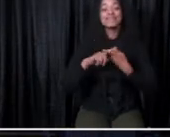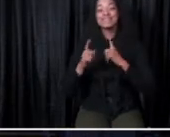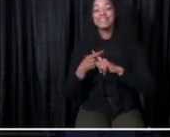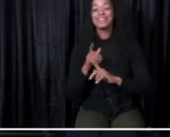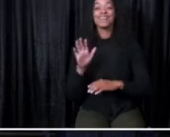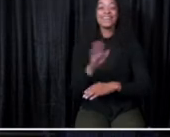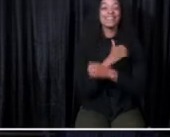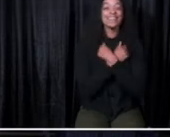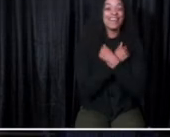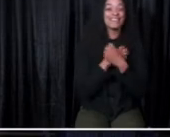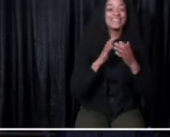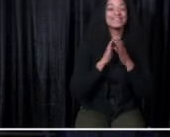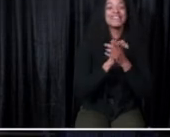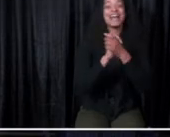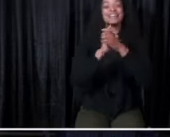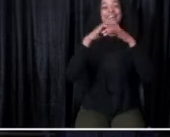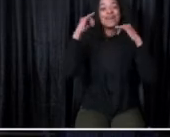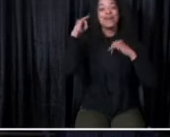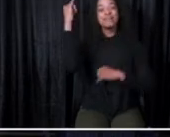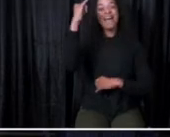congratulations, Hornets.